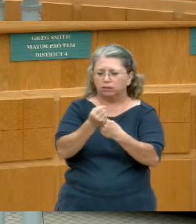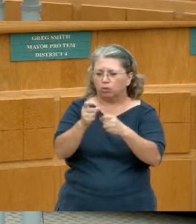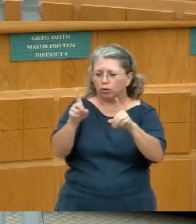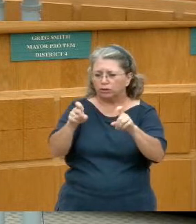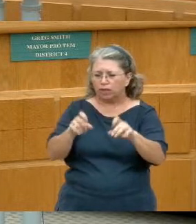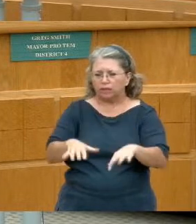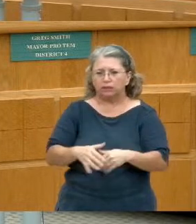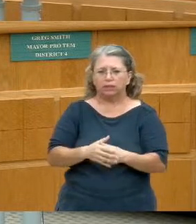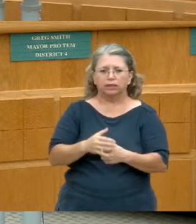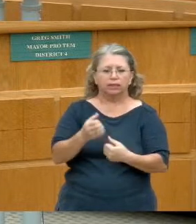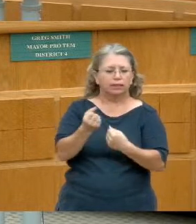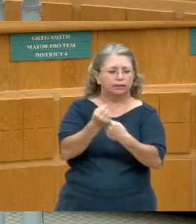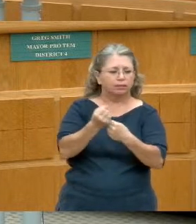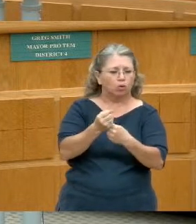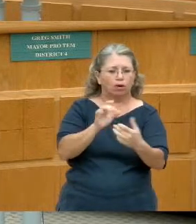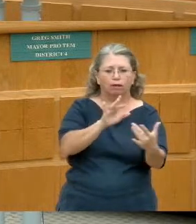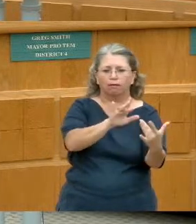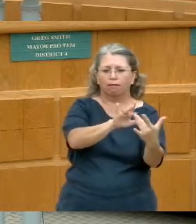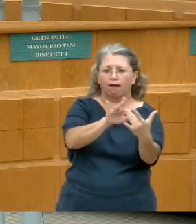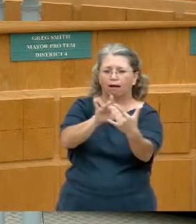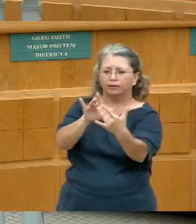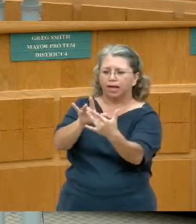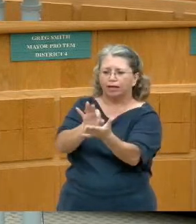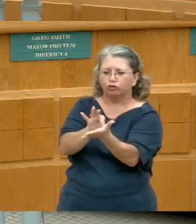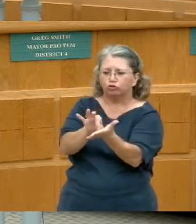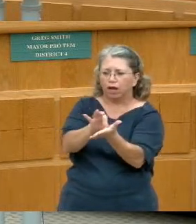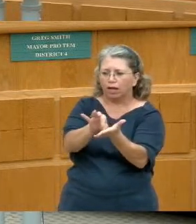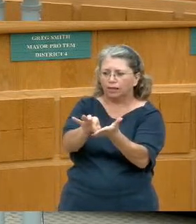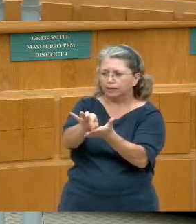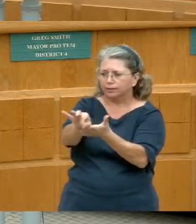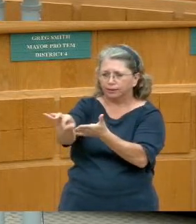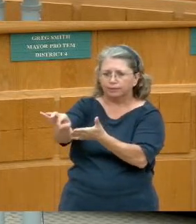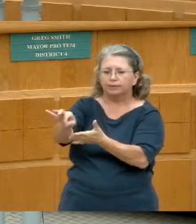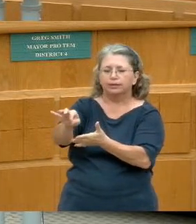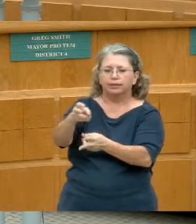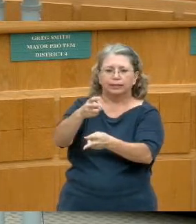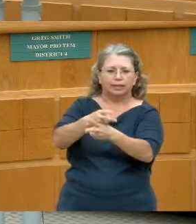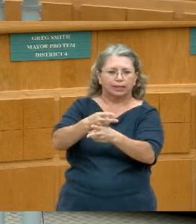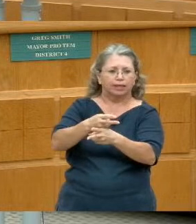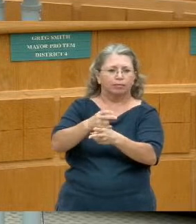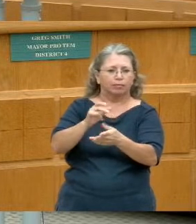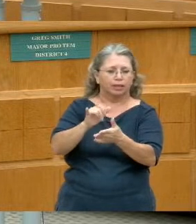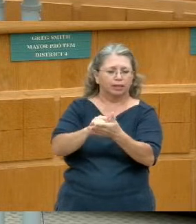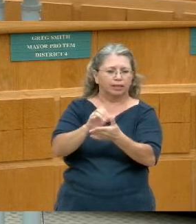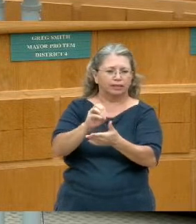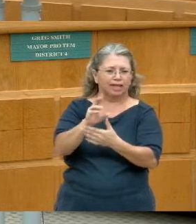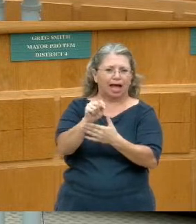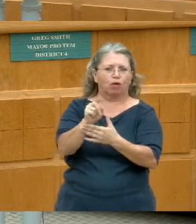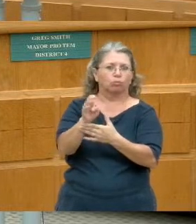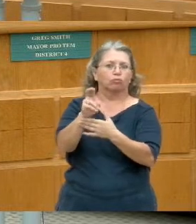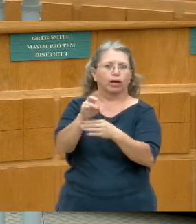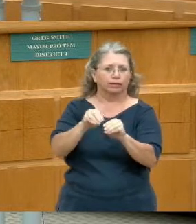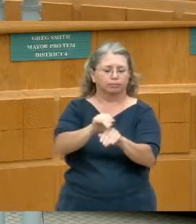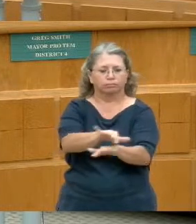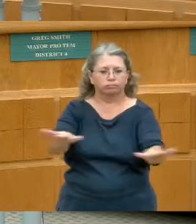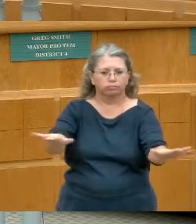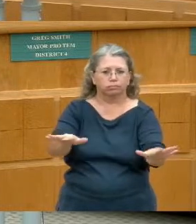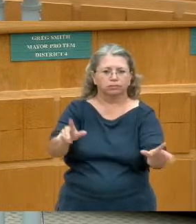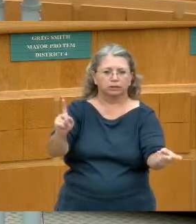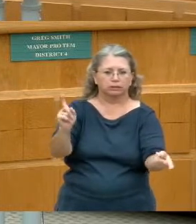that outbreaks can be contained and they become just flare-ups instead of something that caused a chain reaction down the